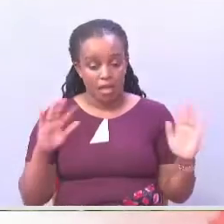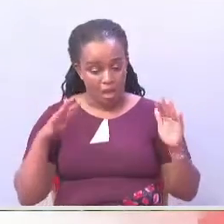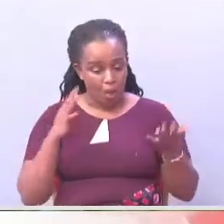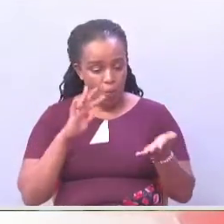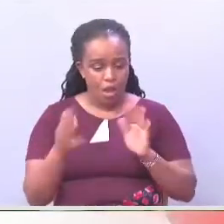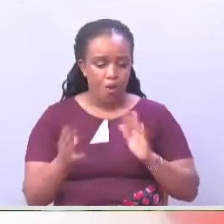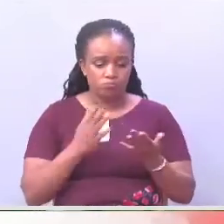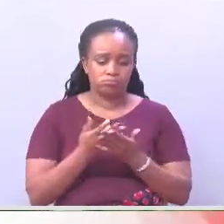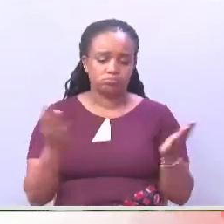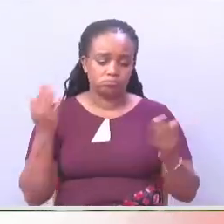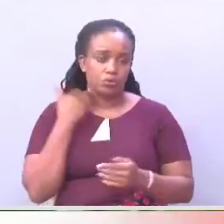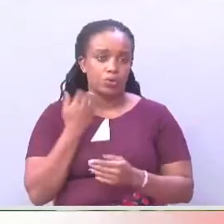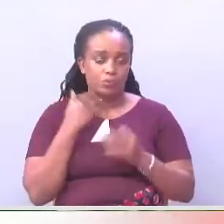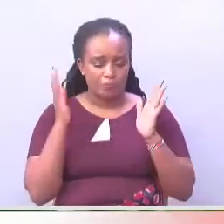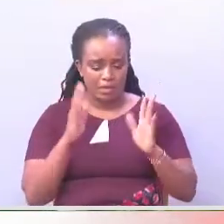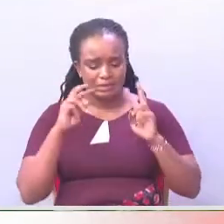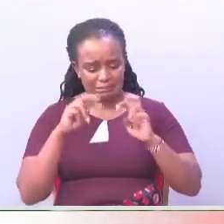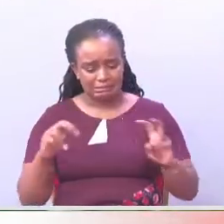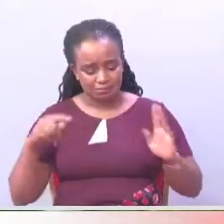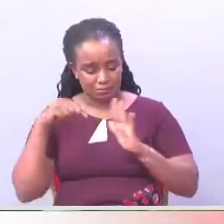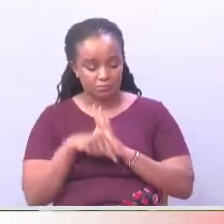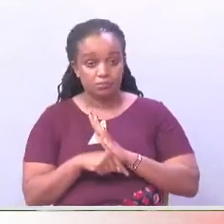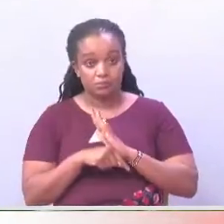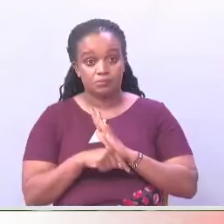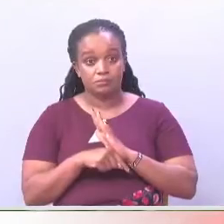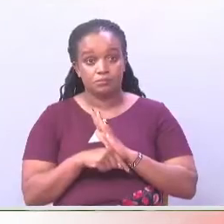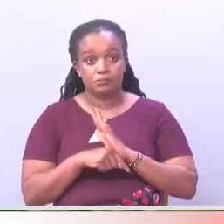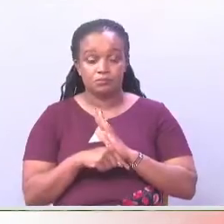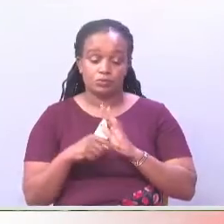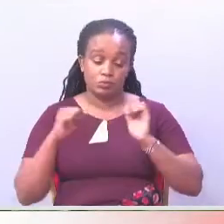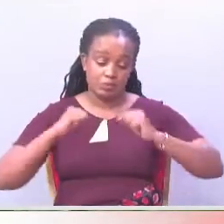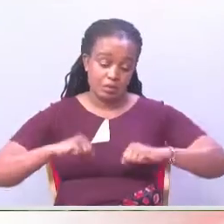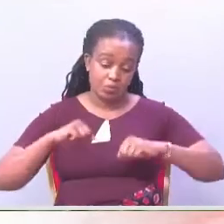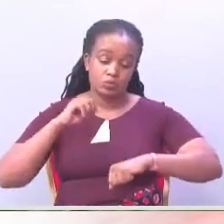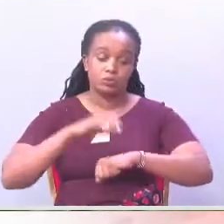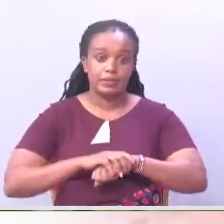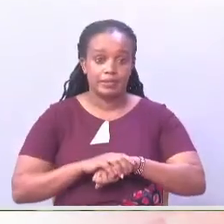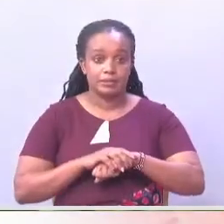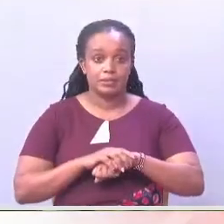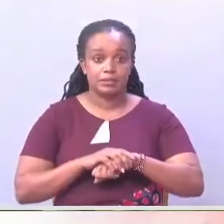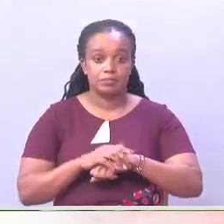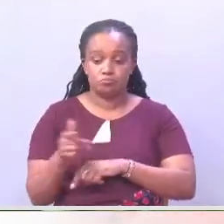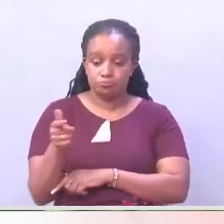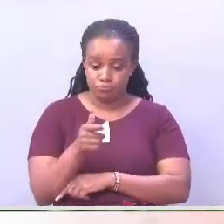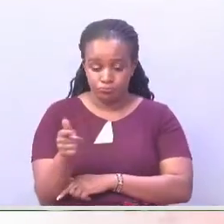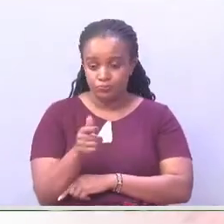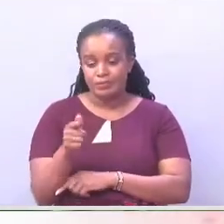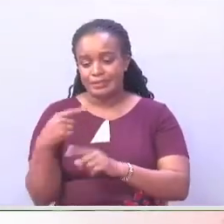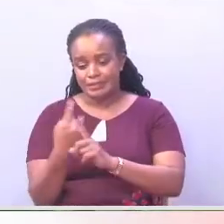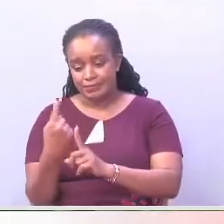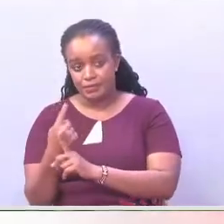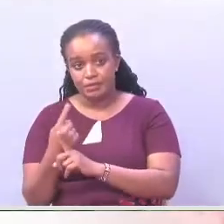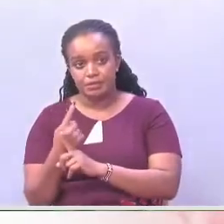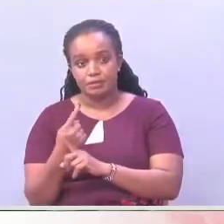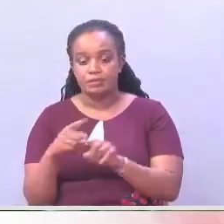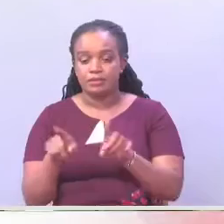these bandits deep inside LNC seem to be able to get weapons and replenish those weapons as